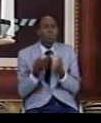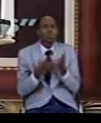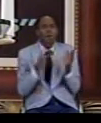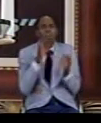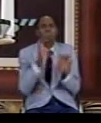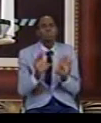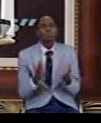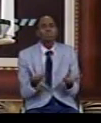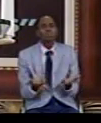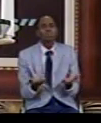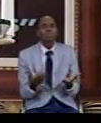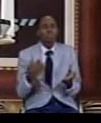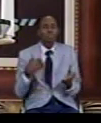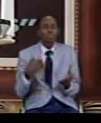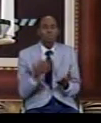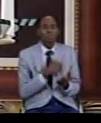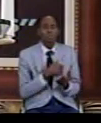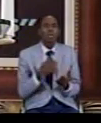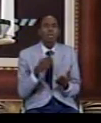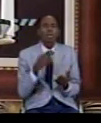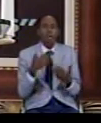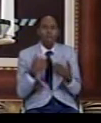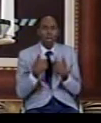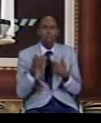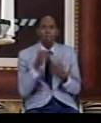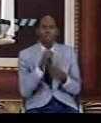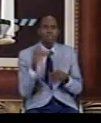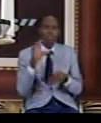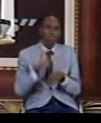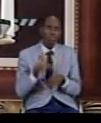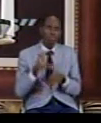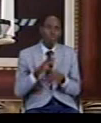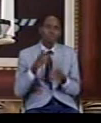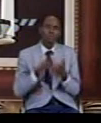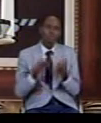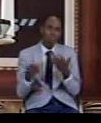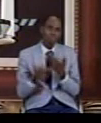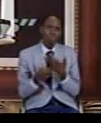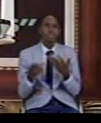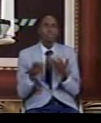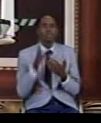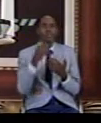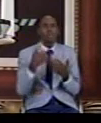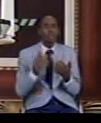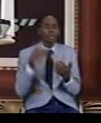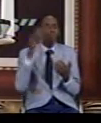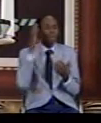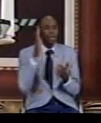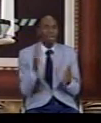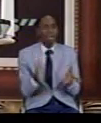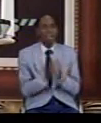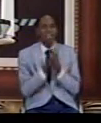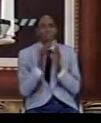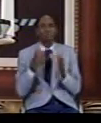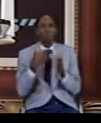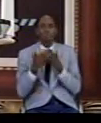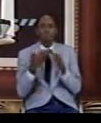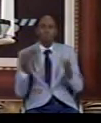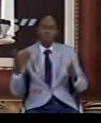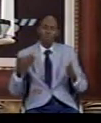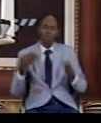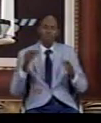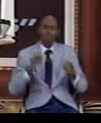We had a church program at that time. You should have asked me before you fix that time.